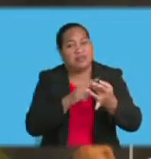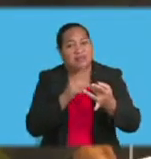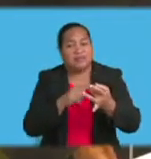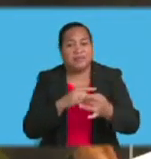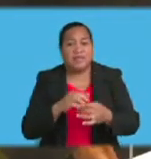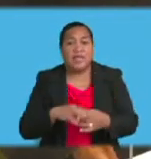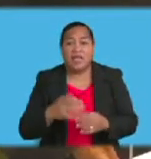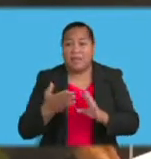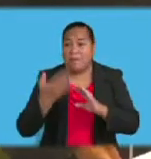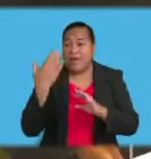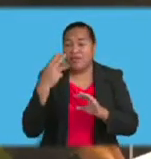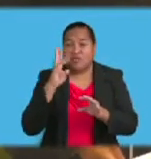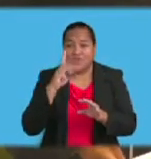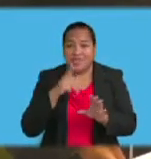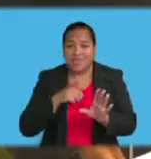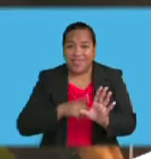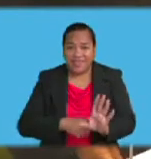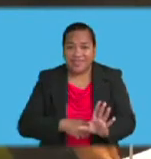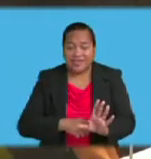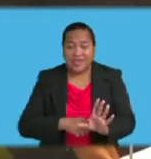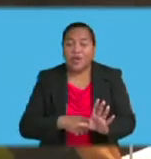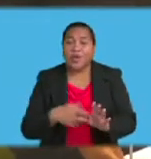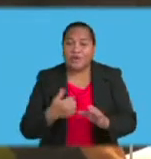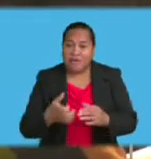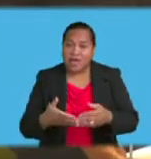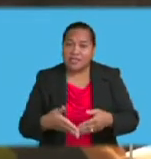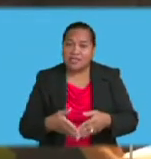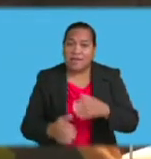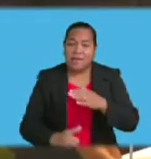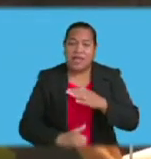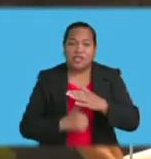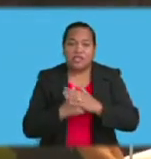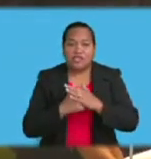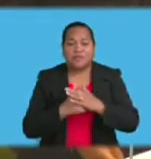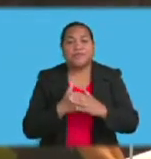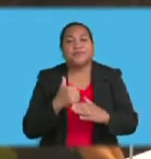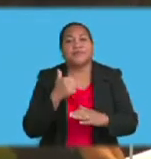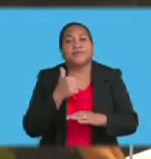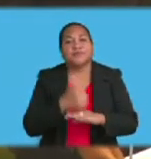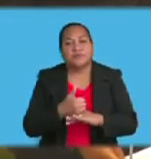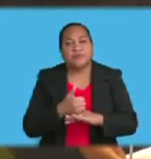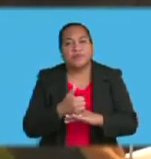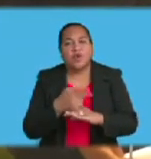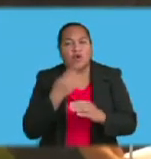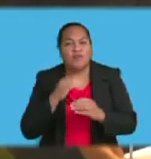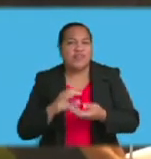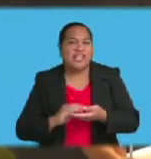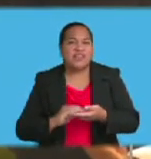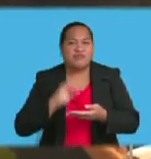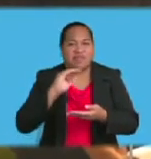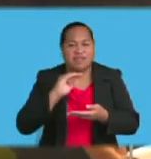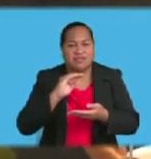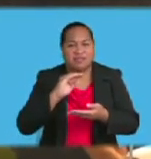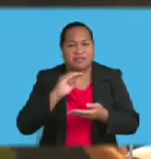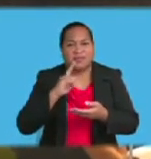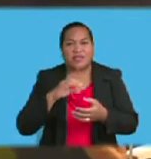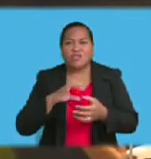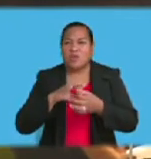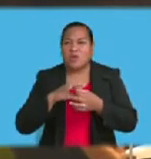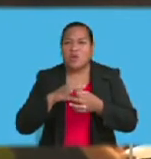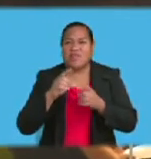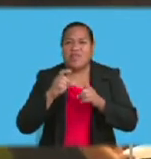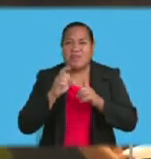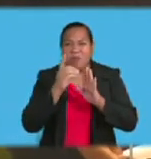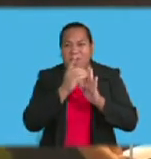years, we have either established or increased the scope of our diplomatic presence in